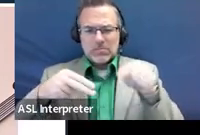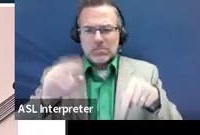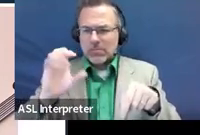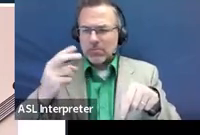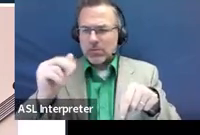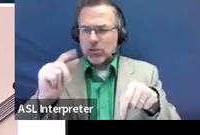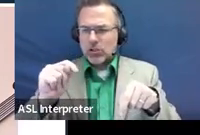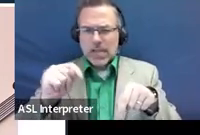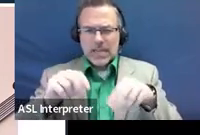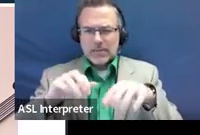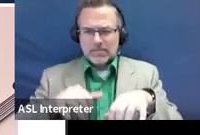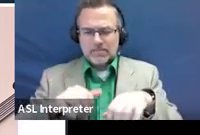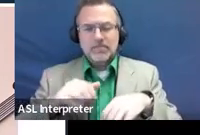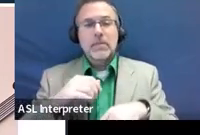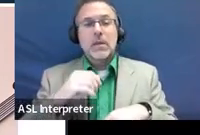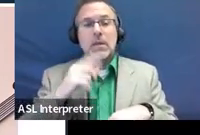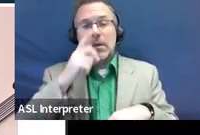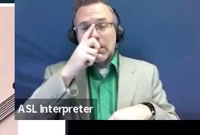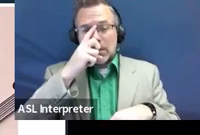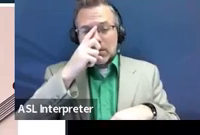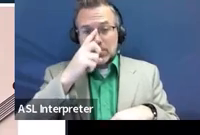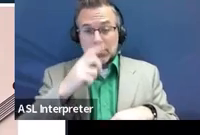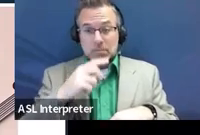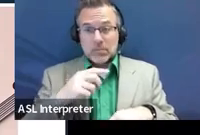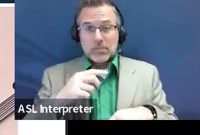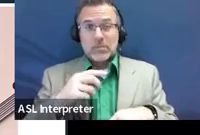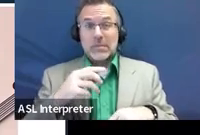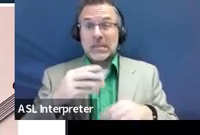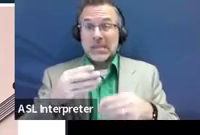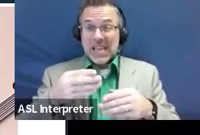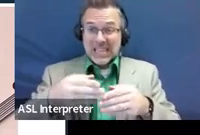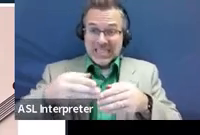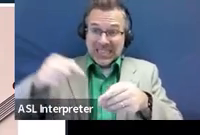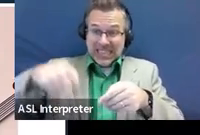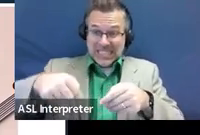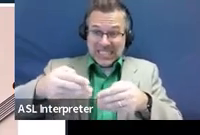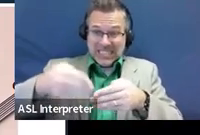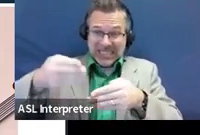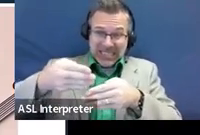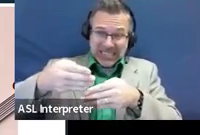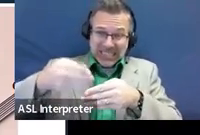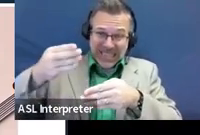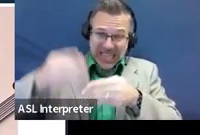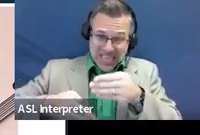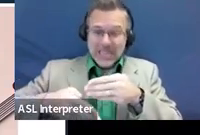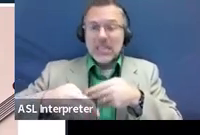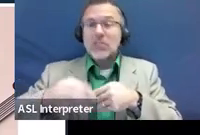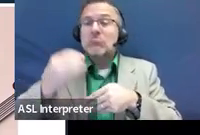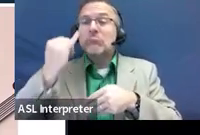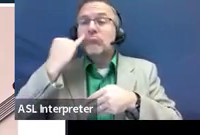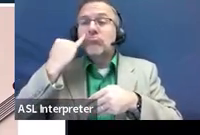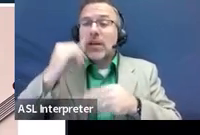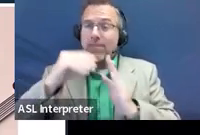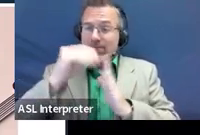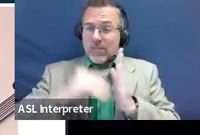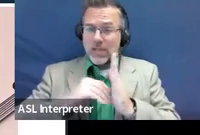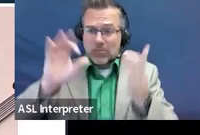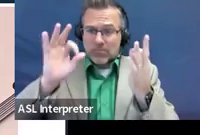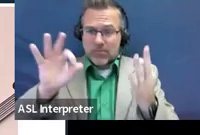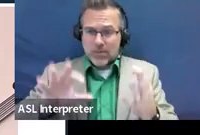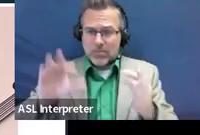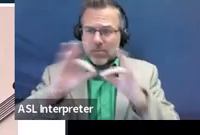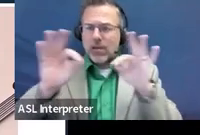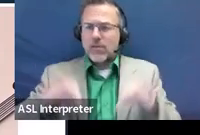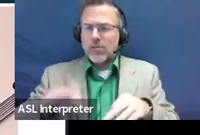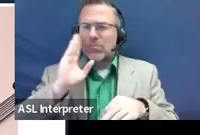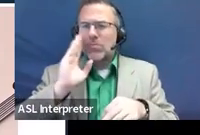at the end, if you offer a con if you fill out our feedback form, you'll get copies in the email that come